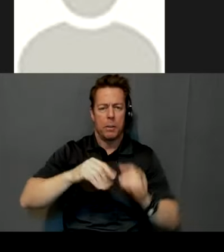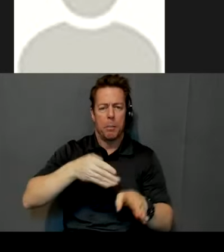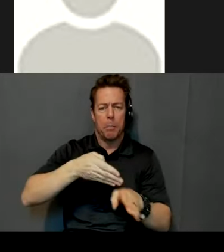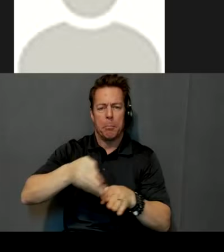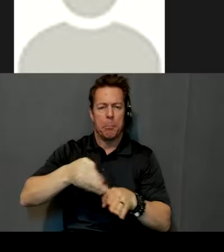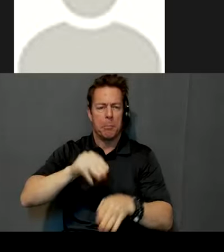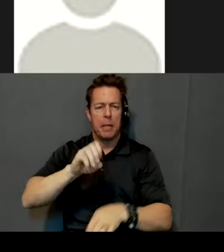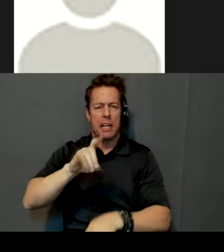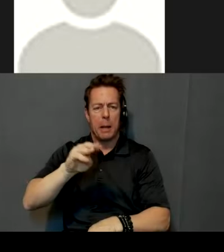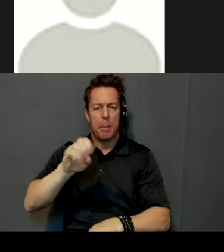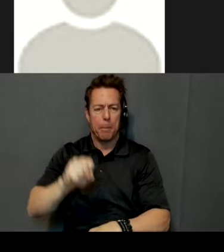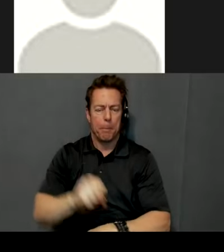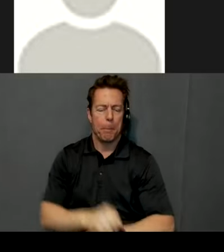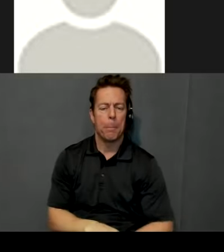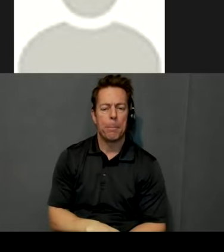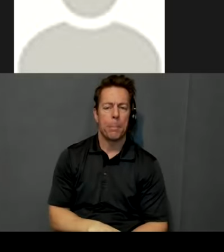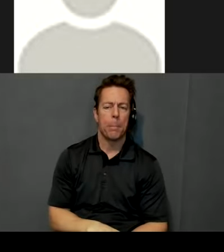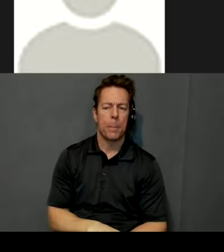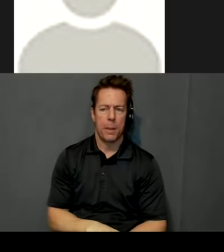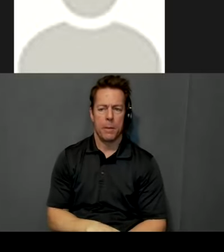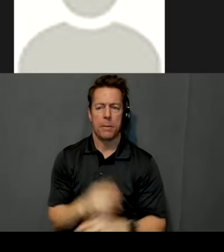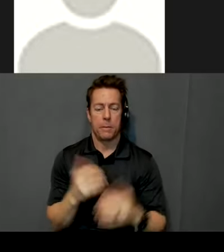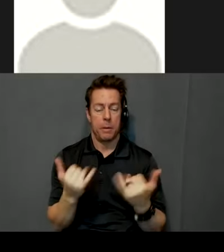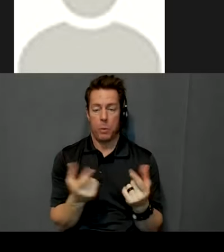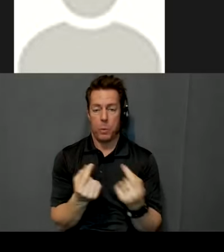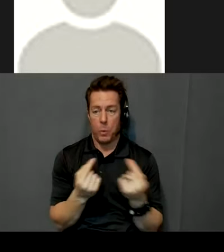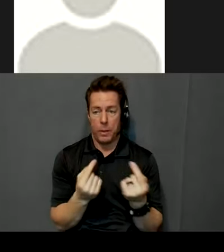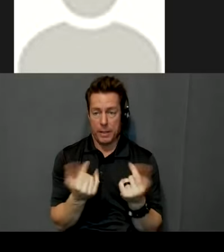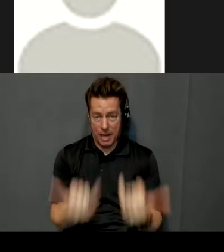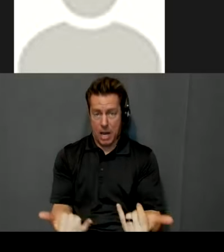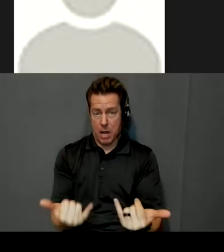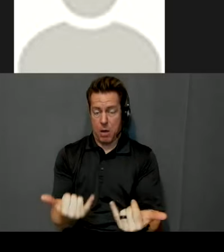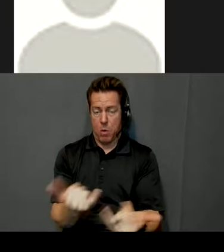And I'm going to take you to what I'm doing now.